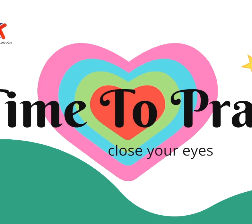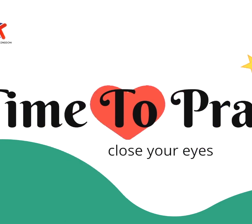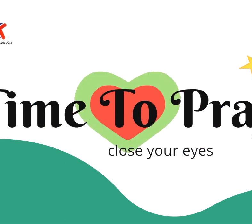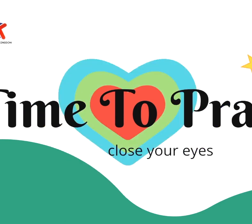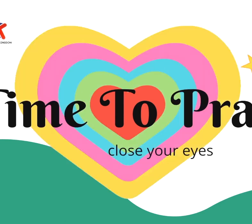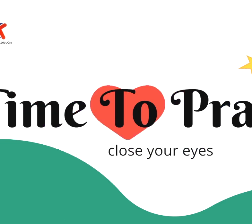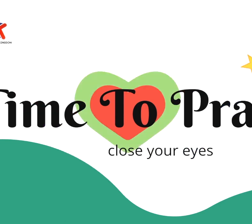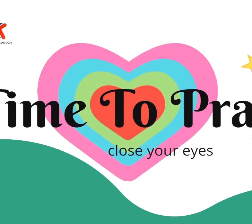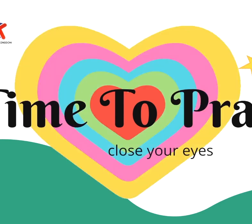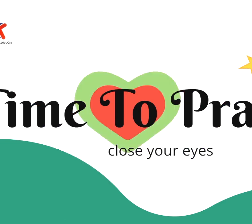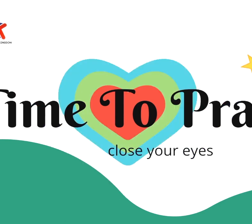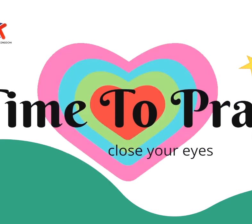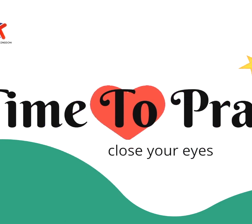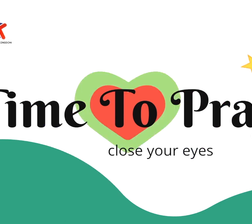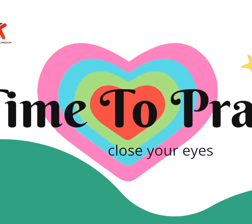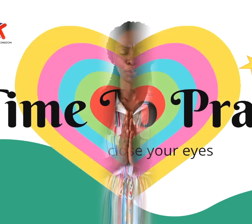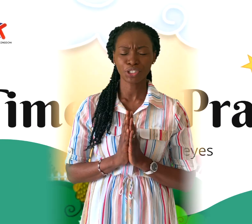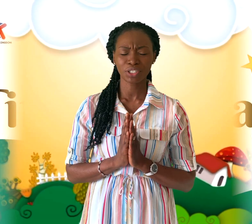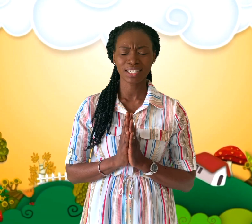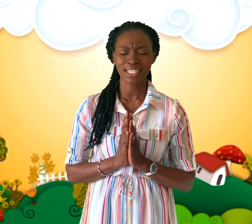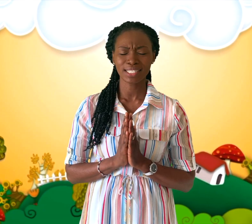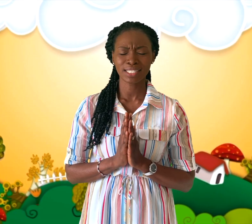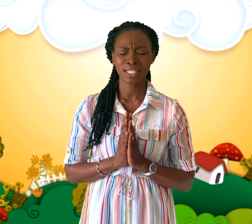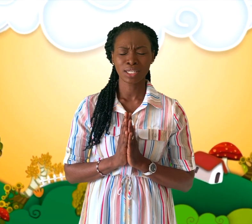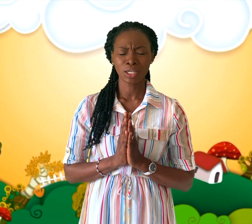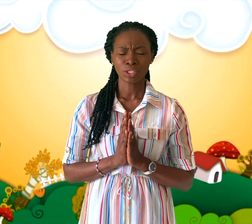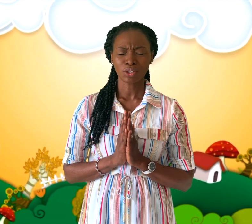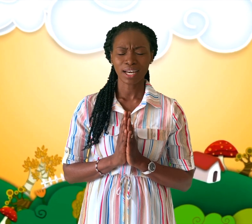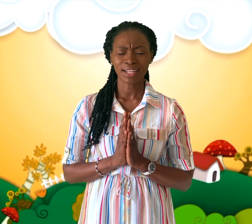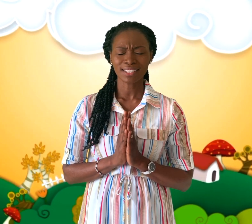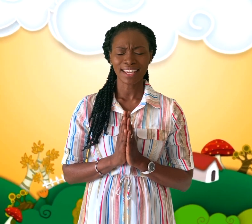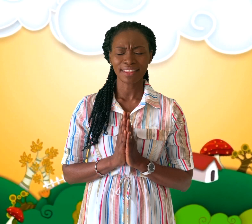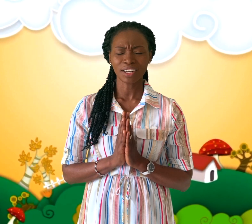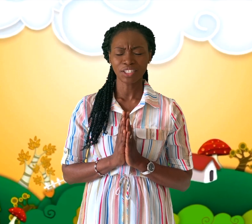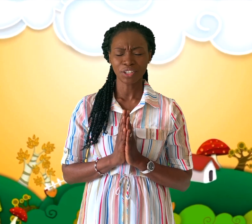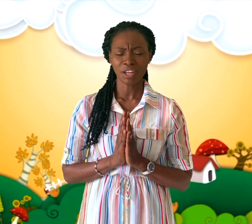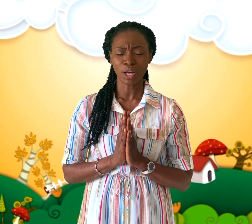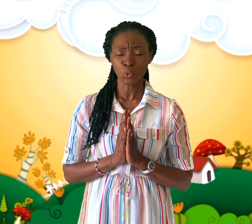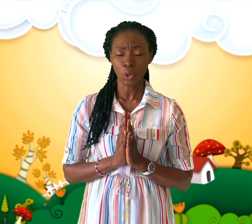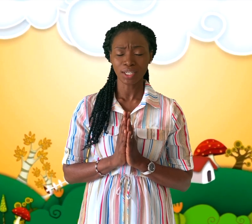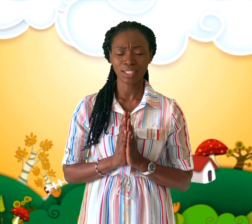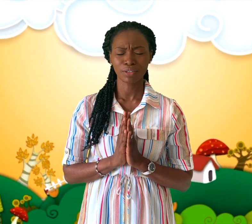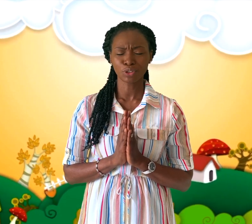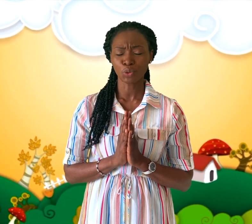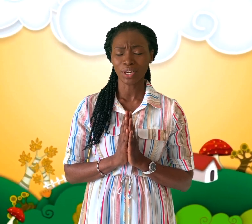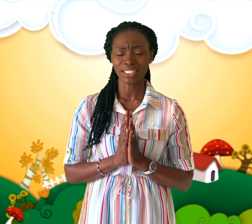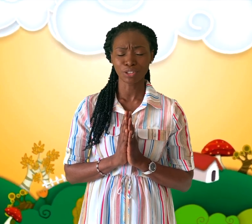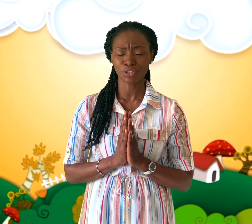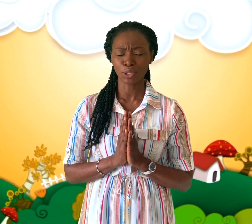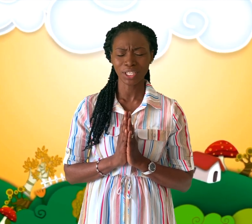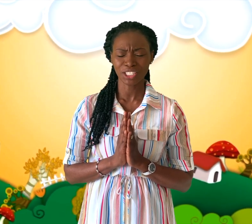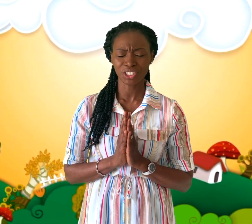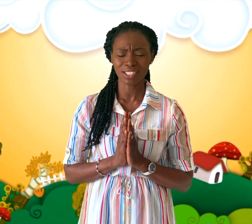Dear God, we thank you for this opportunity to gather together in your name as one, even though we're